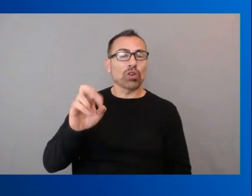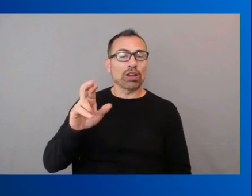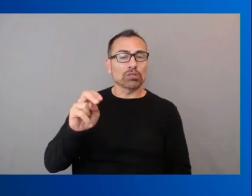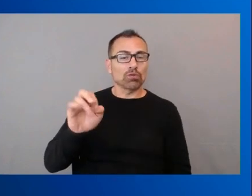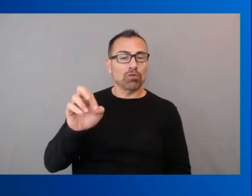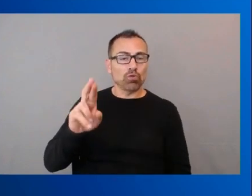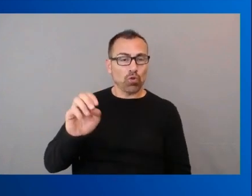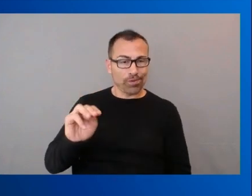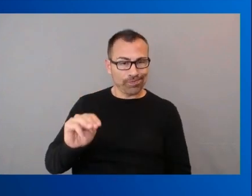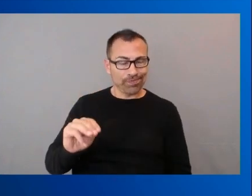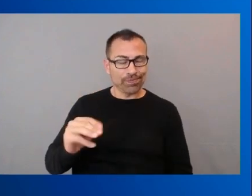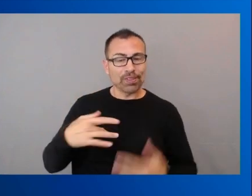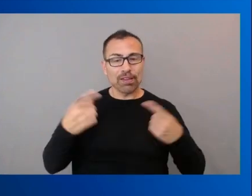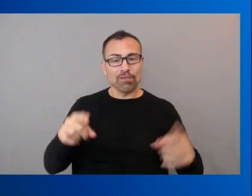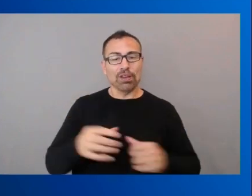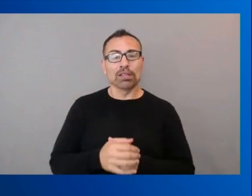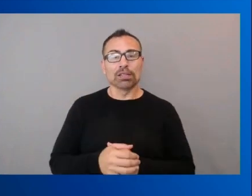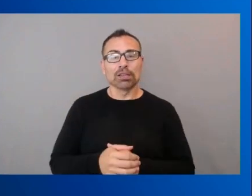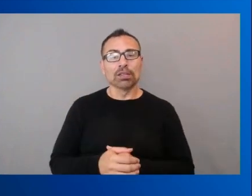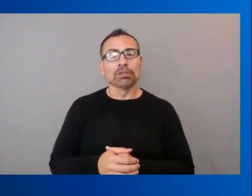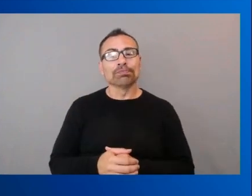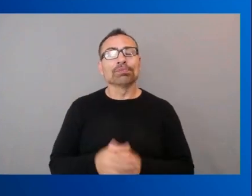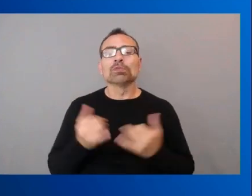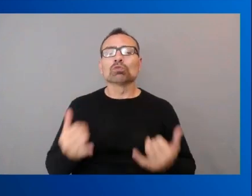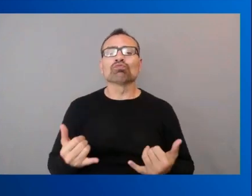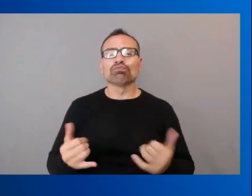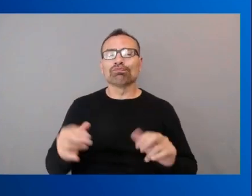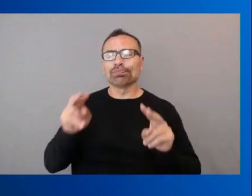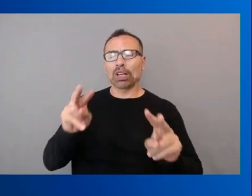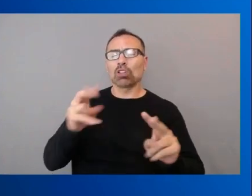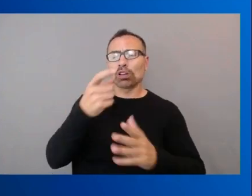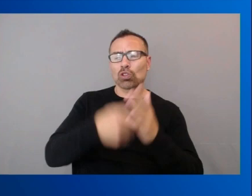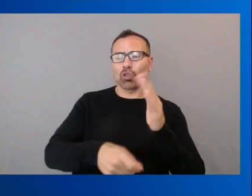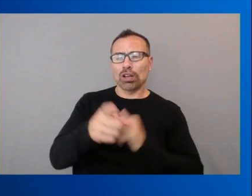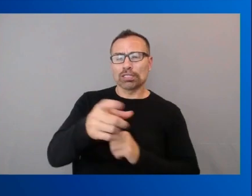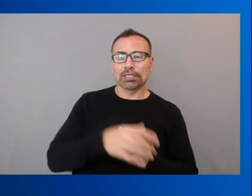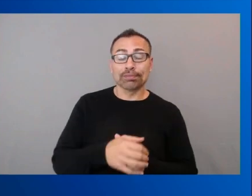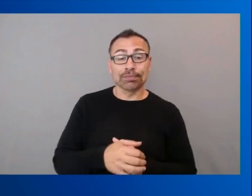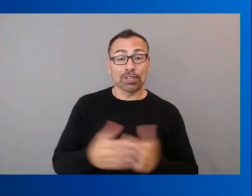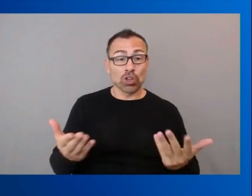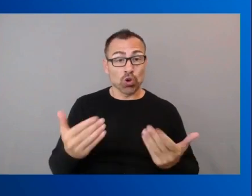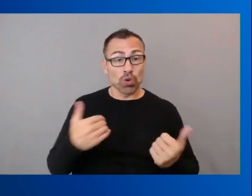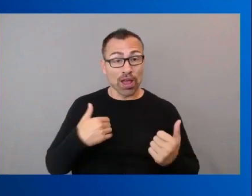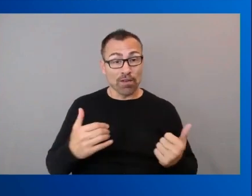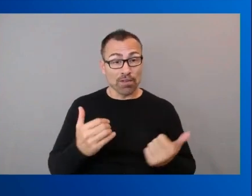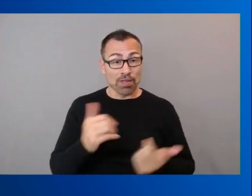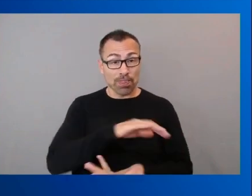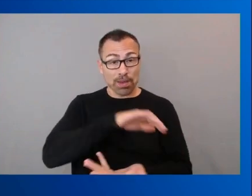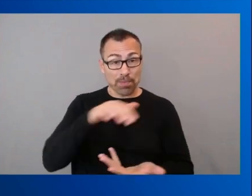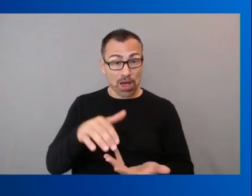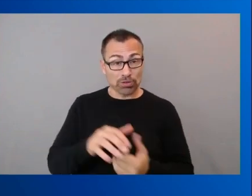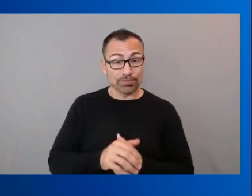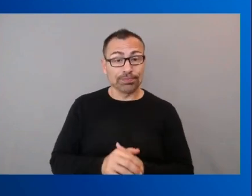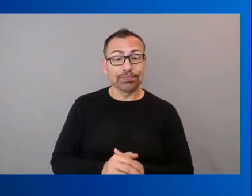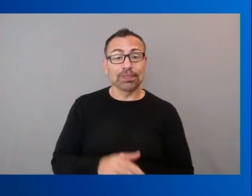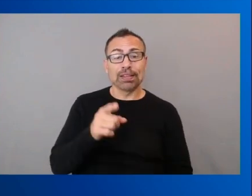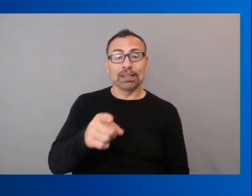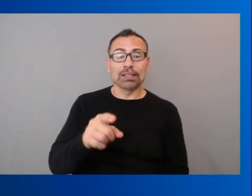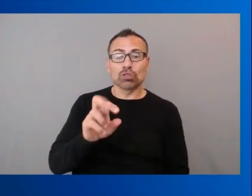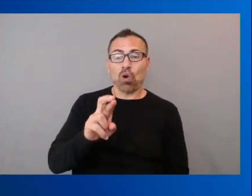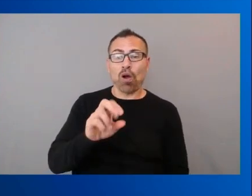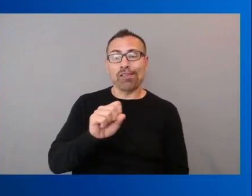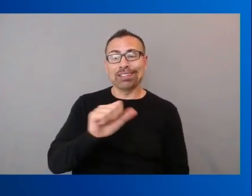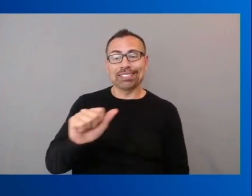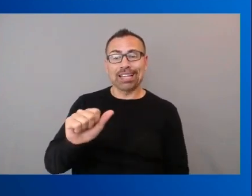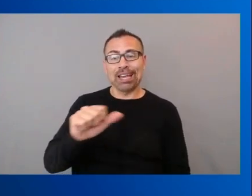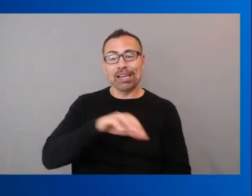here. We have here, for example, we have the amount, okay? So this is amount, I say amount 50. Now,